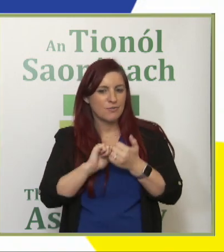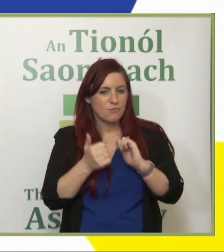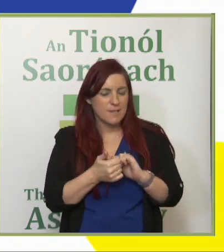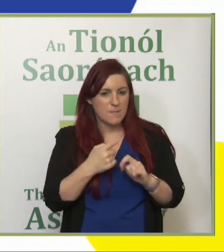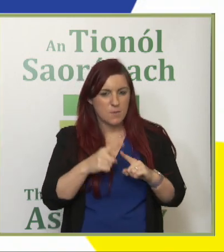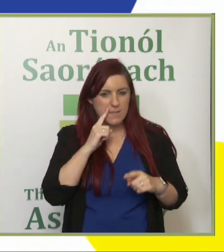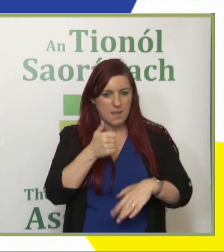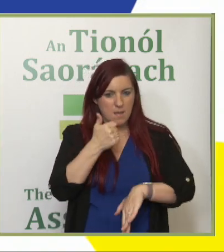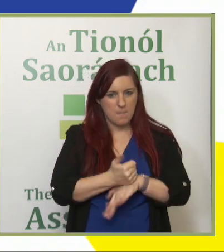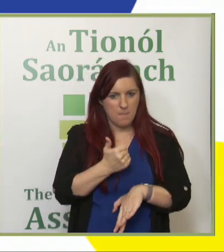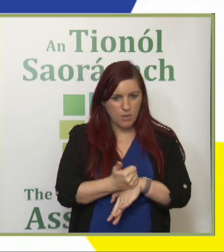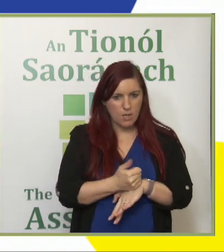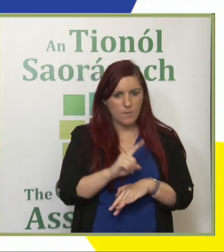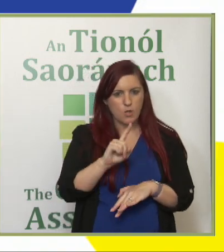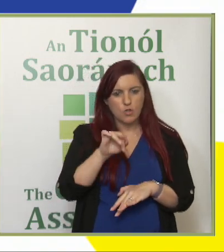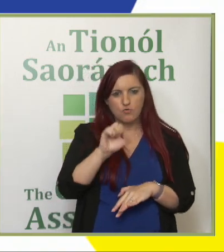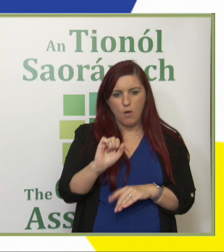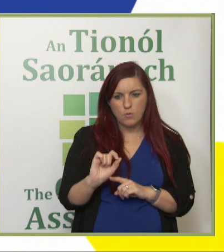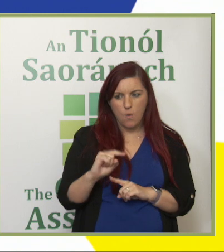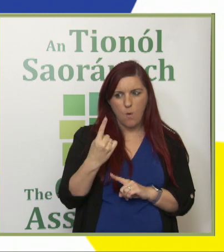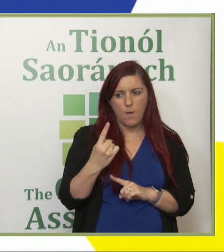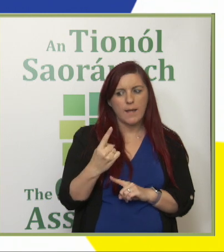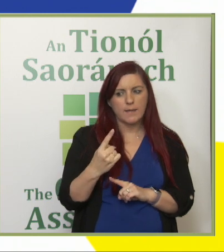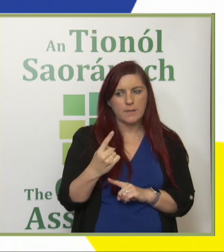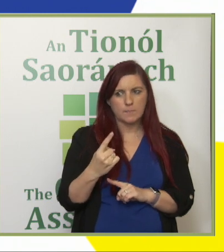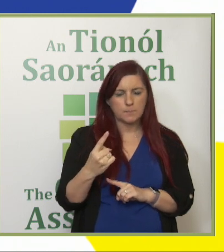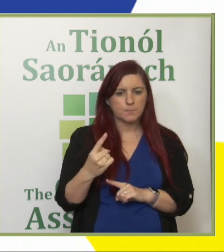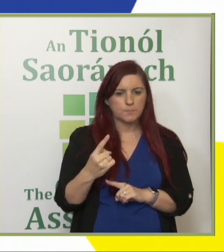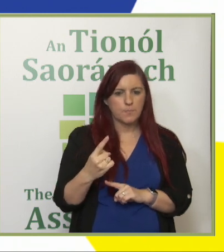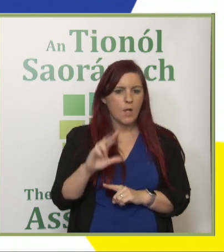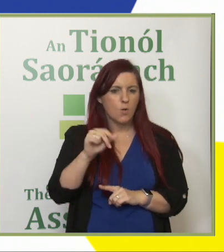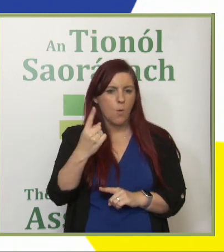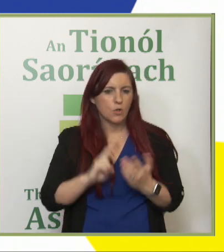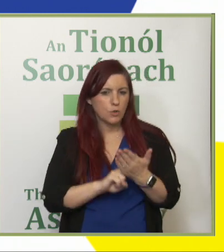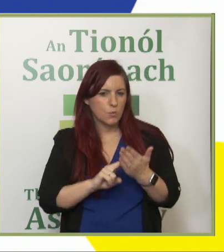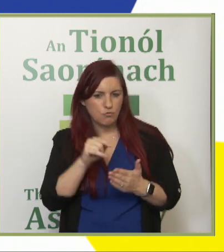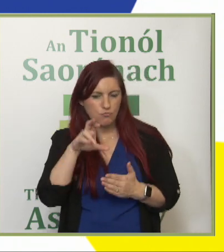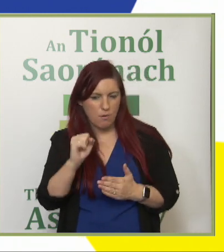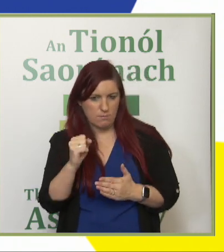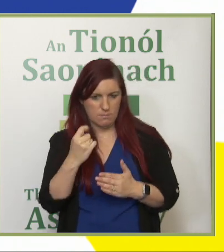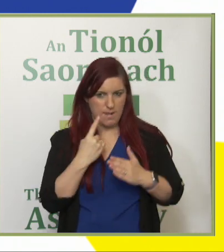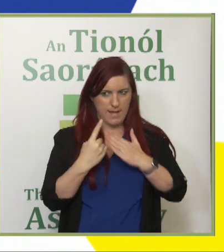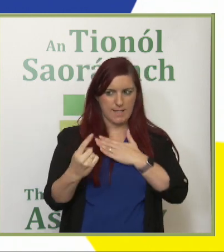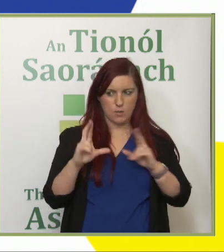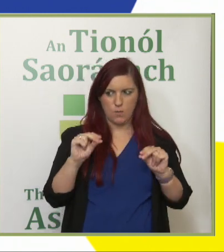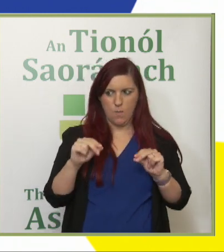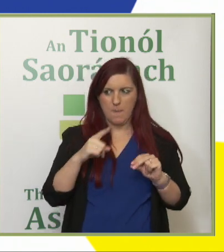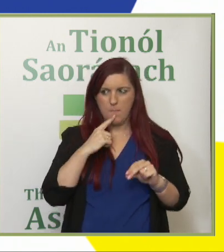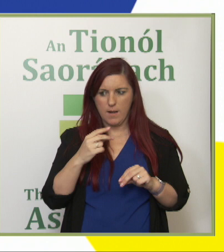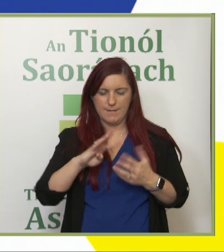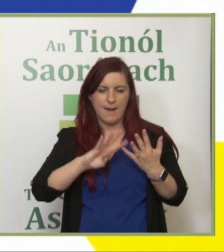at the bottom, drugs only. Practically nobody used drugs in isolation, but 9%